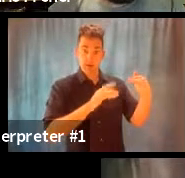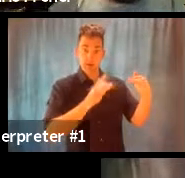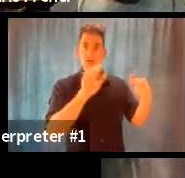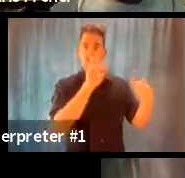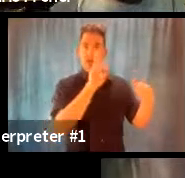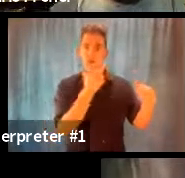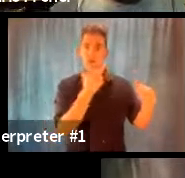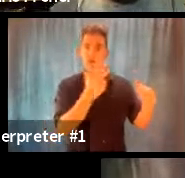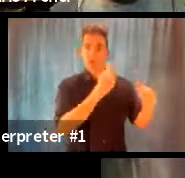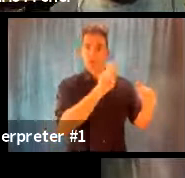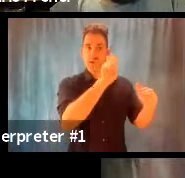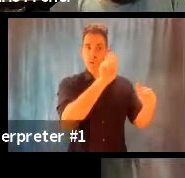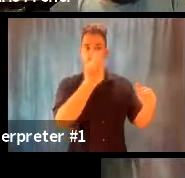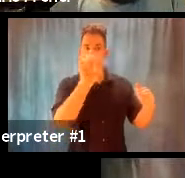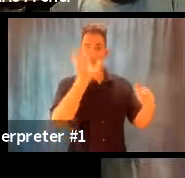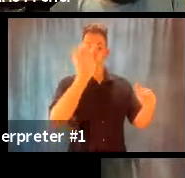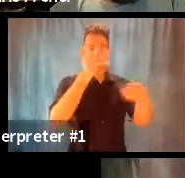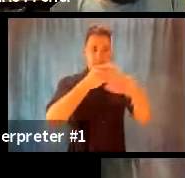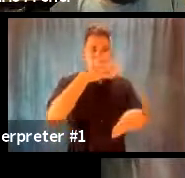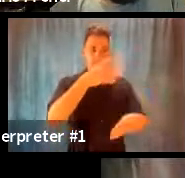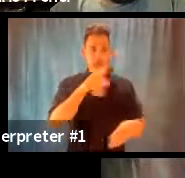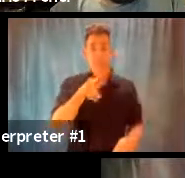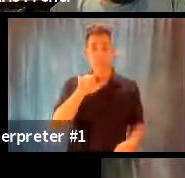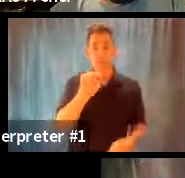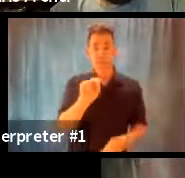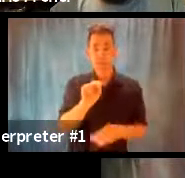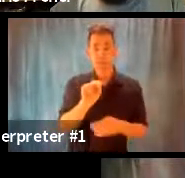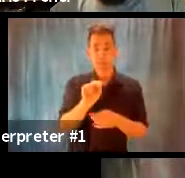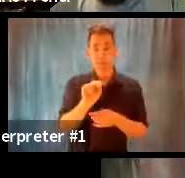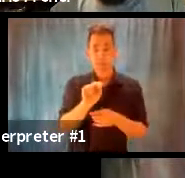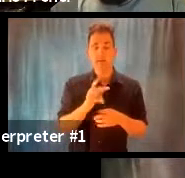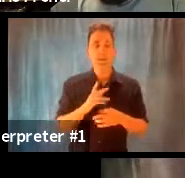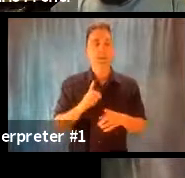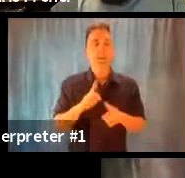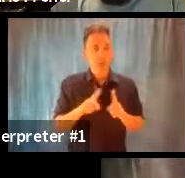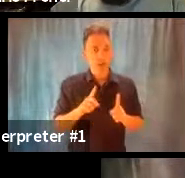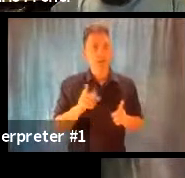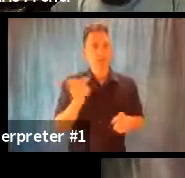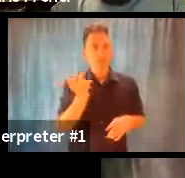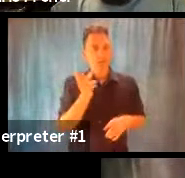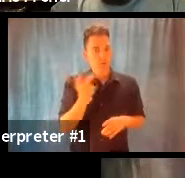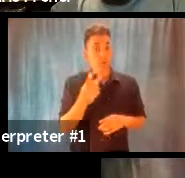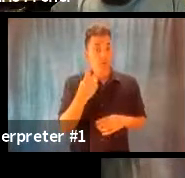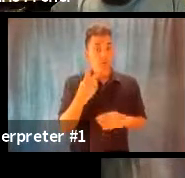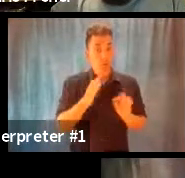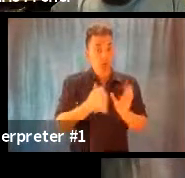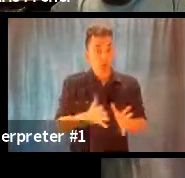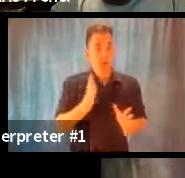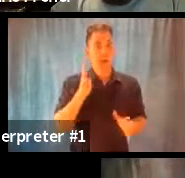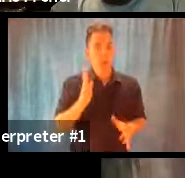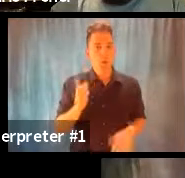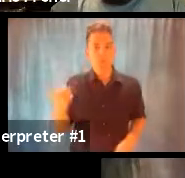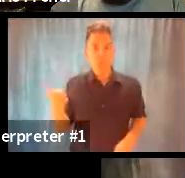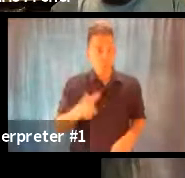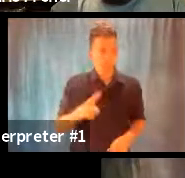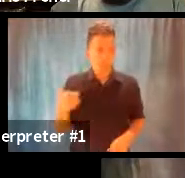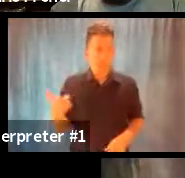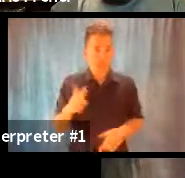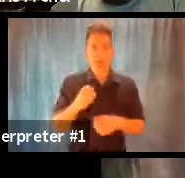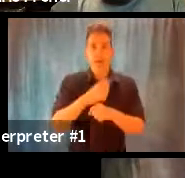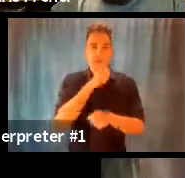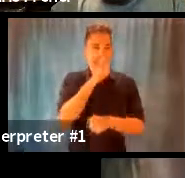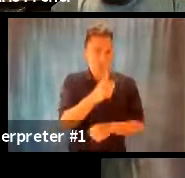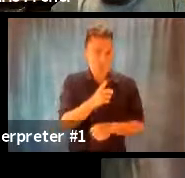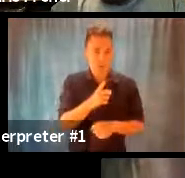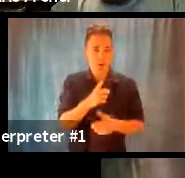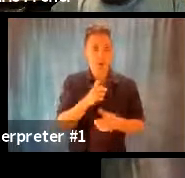taking turns, so please make sure you can pin them both. Now, we will go in the